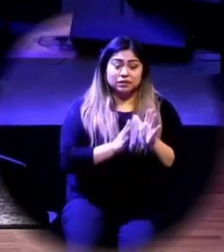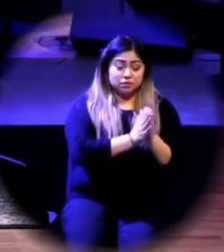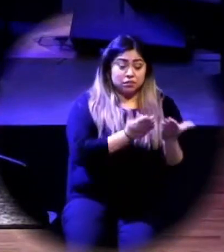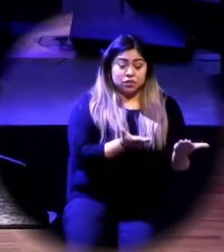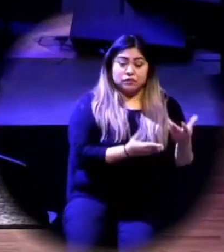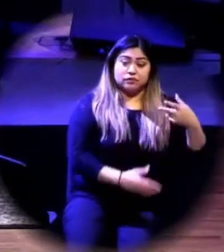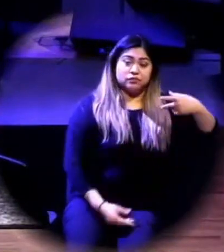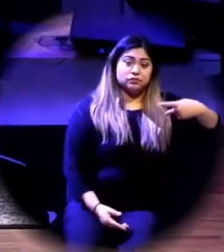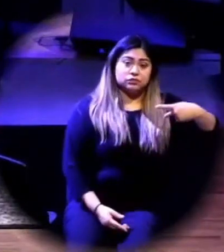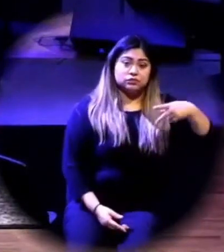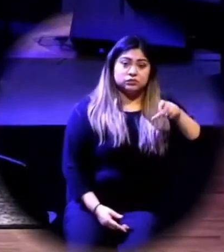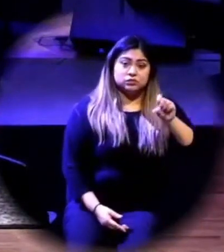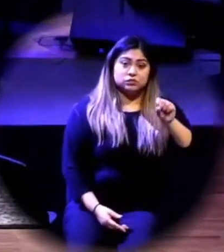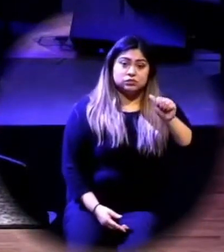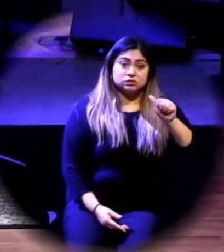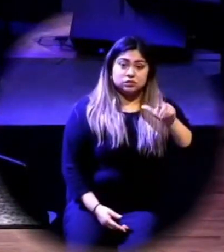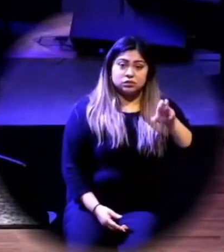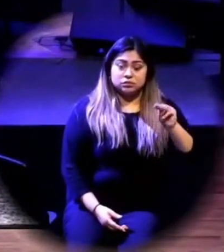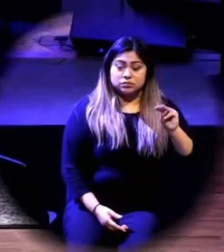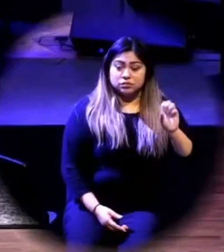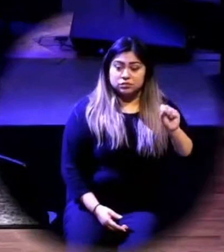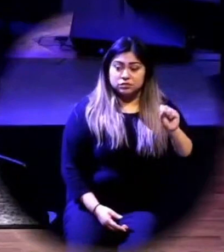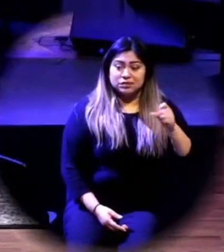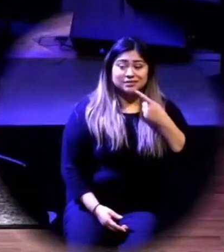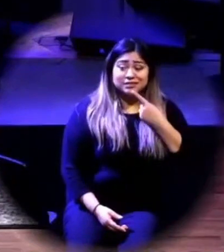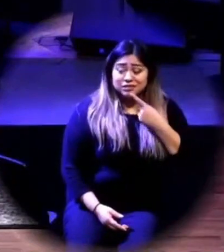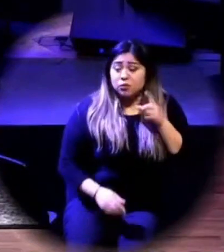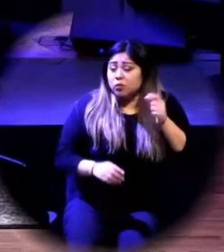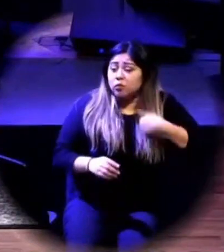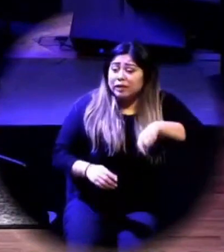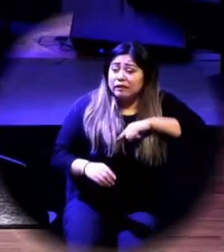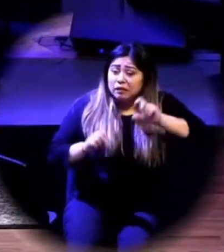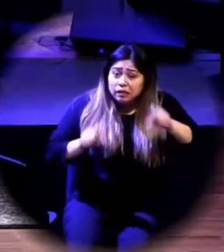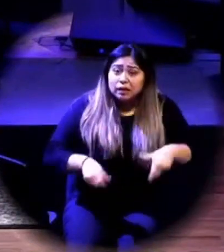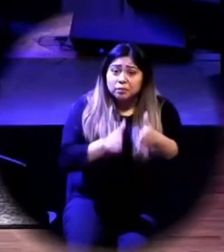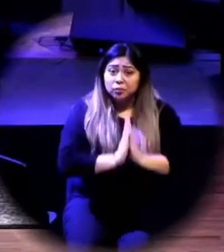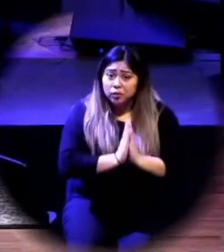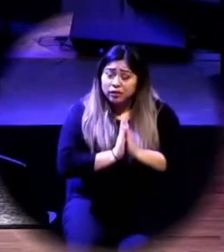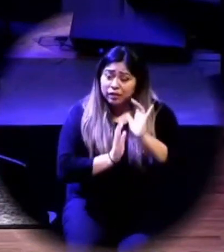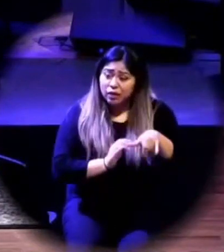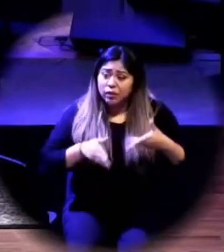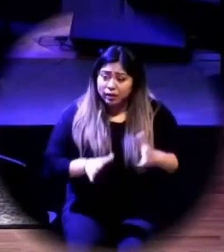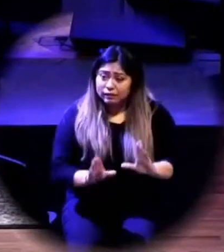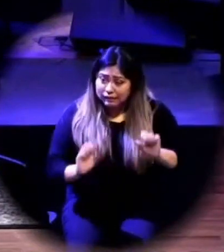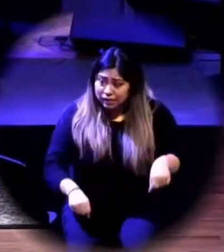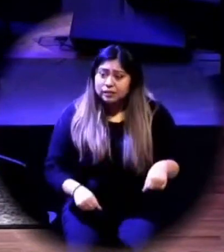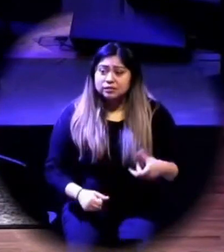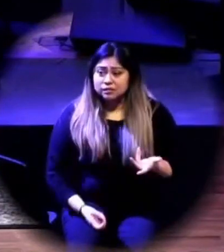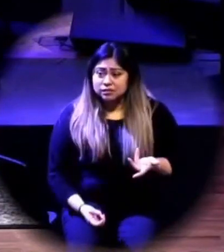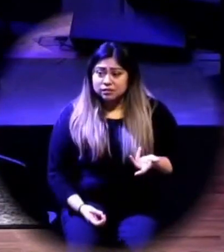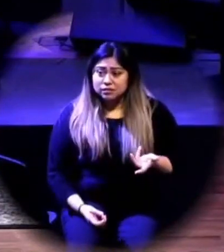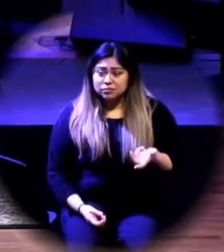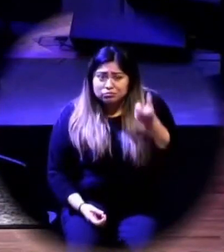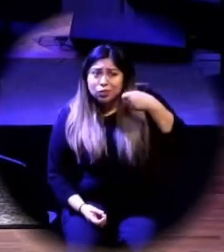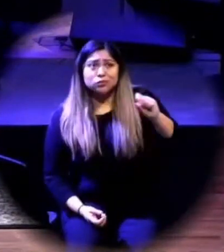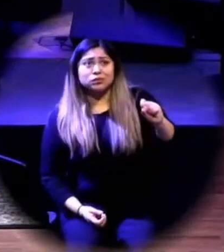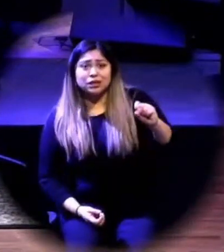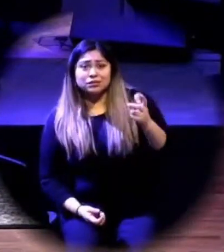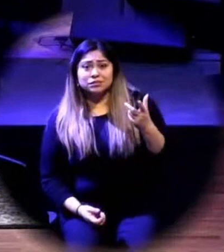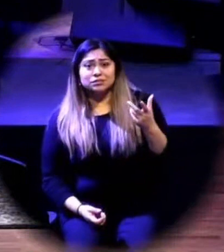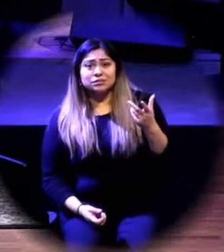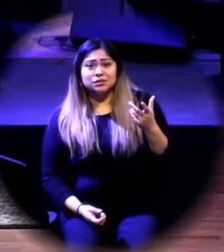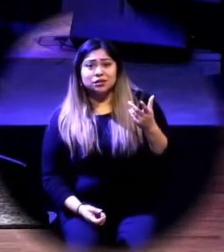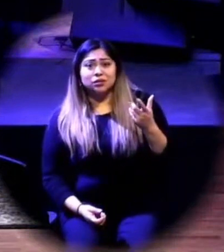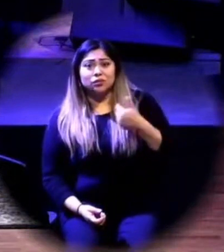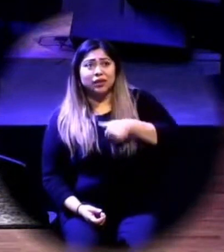us permission to pray like that. Because here's something, when we say this should not be, we're actually